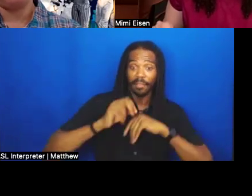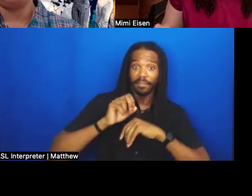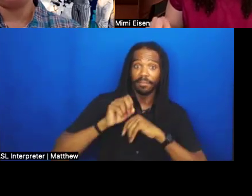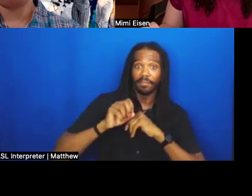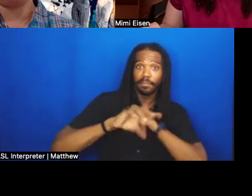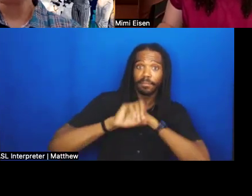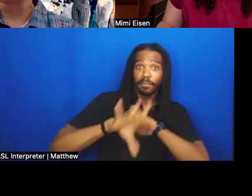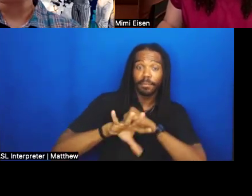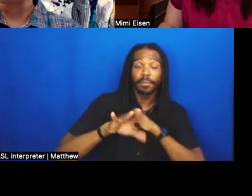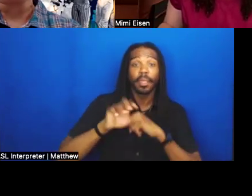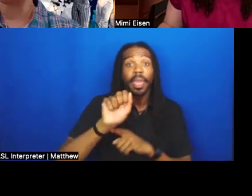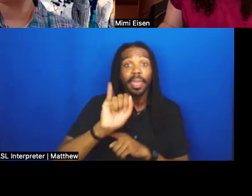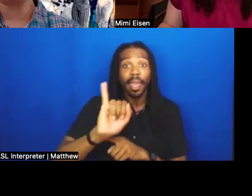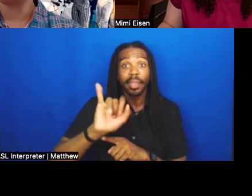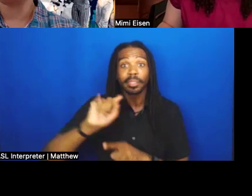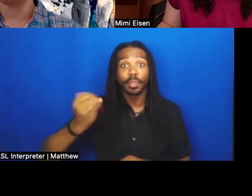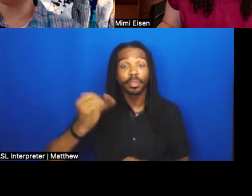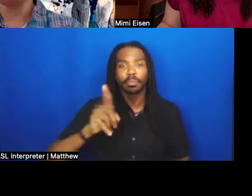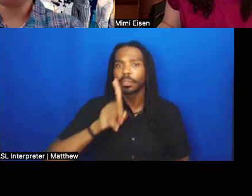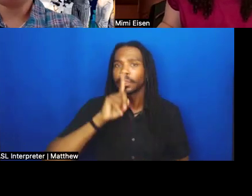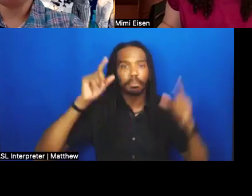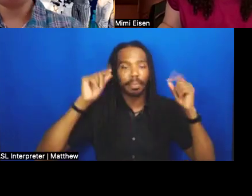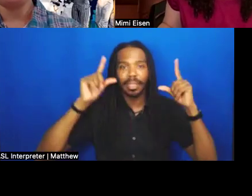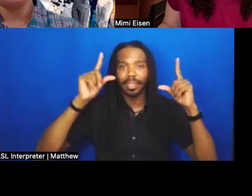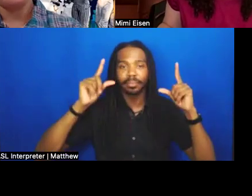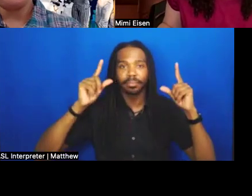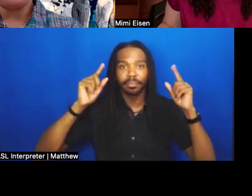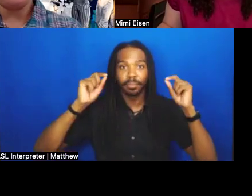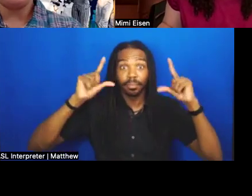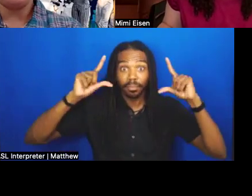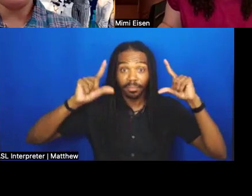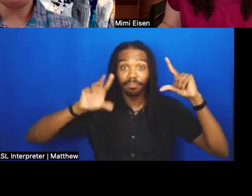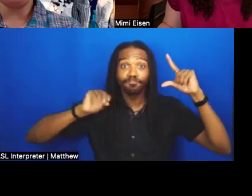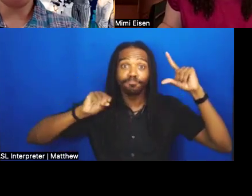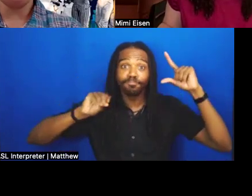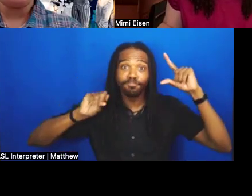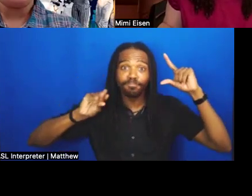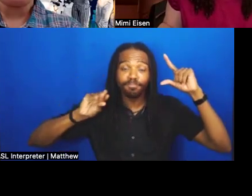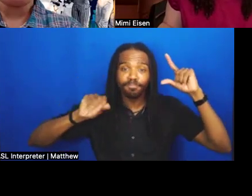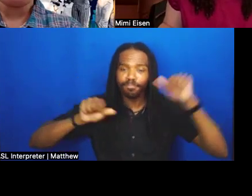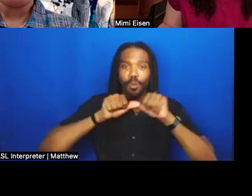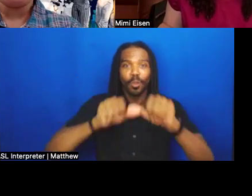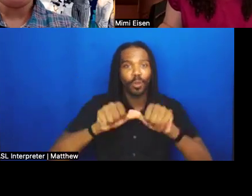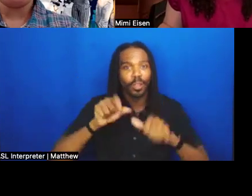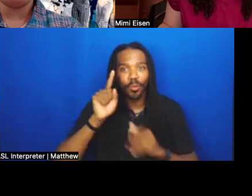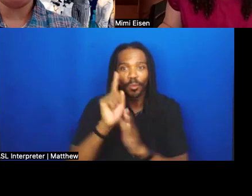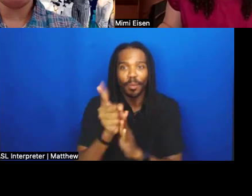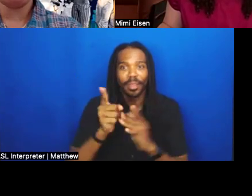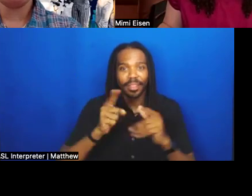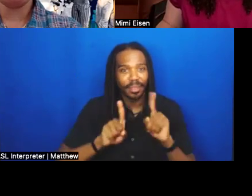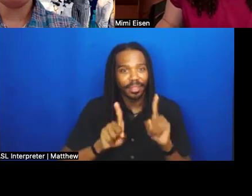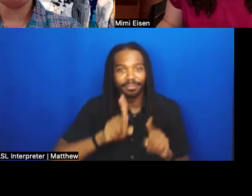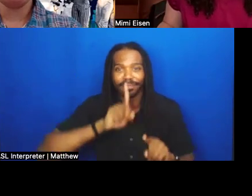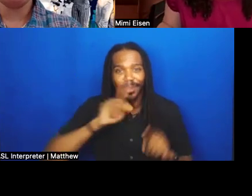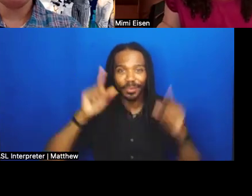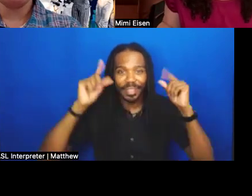blink even once while saying all this, even though he's talking for like a minute and a half. But when you learn